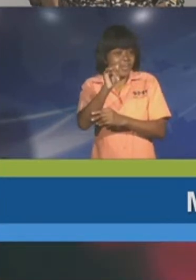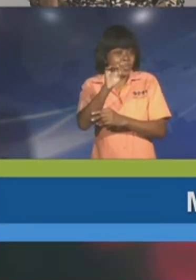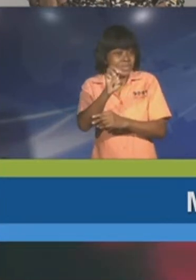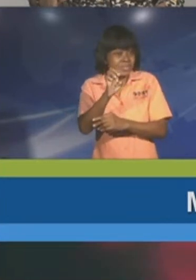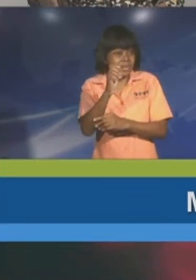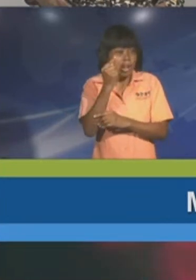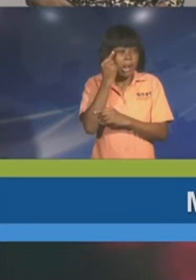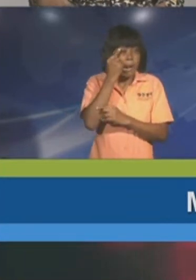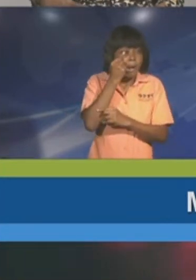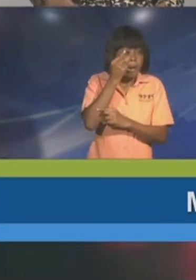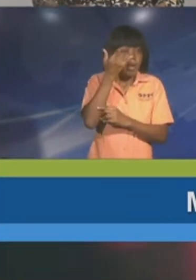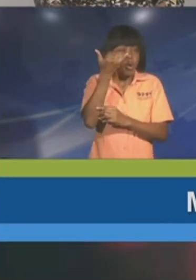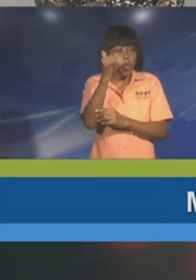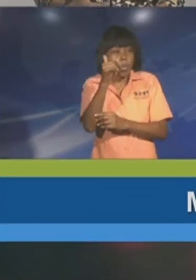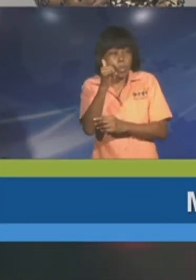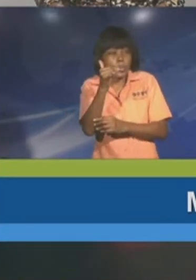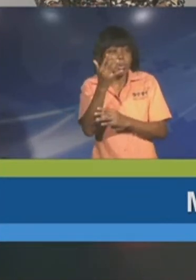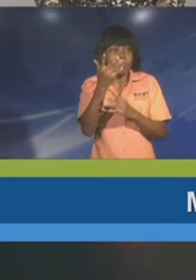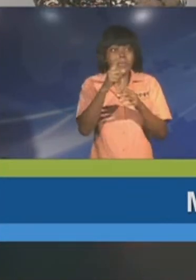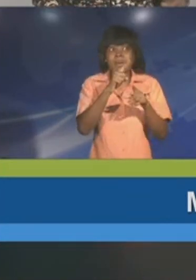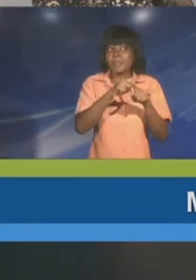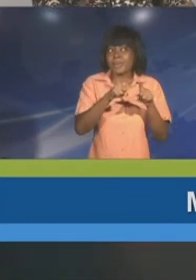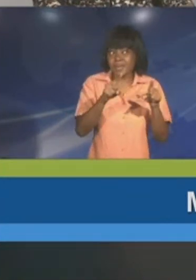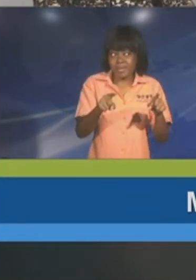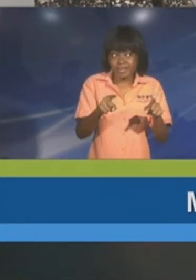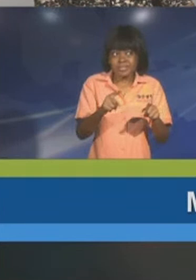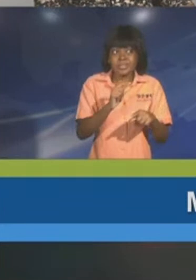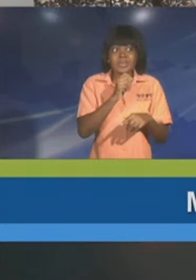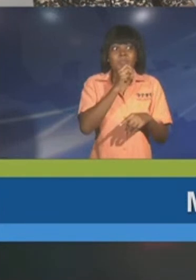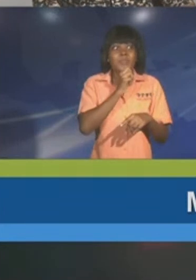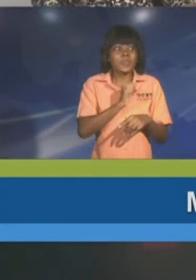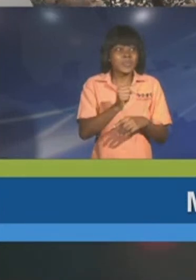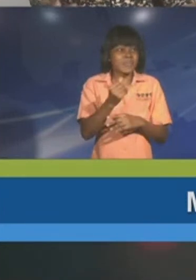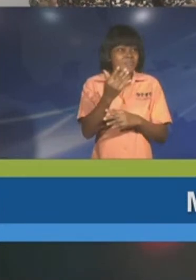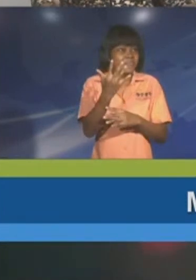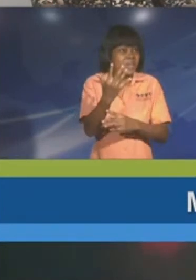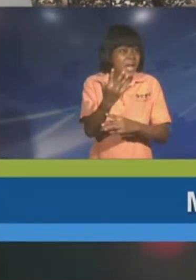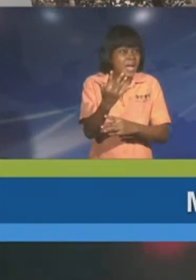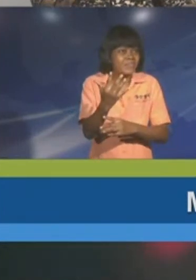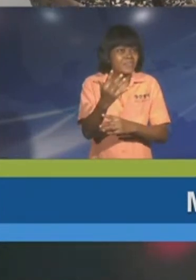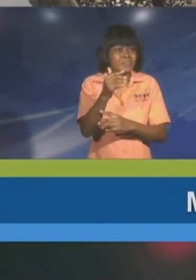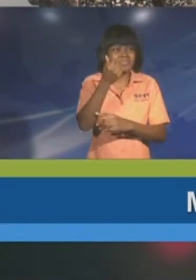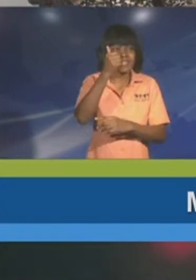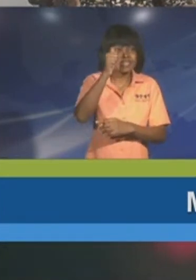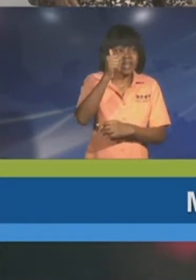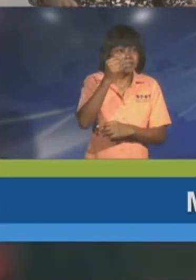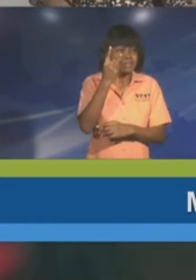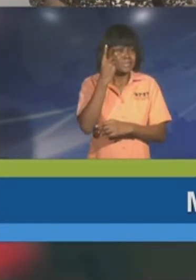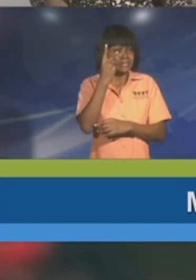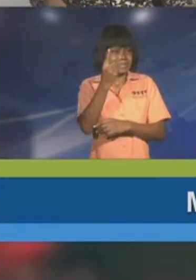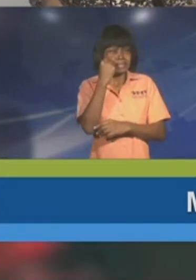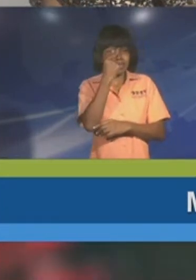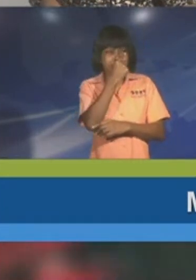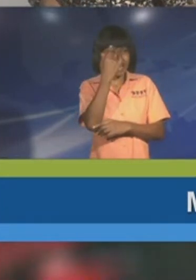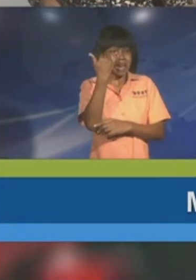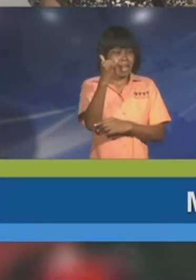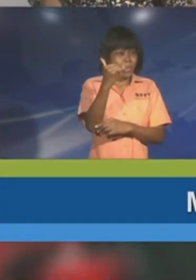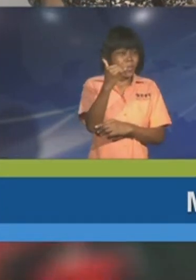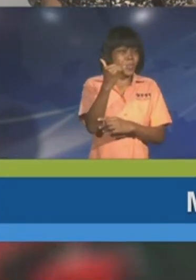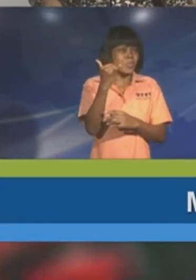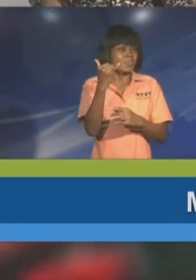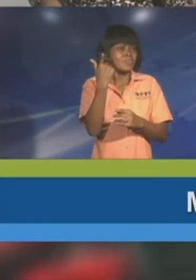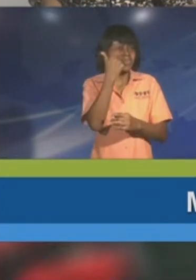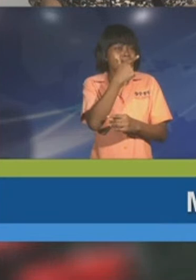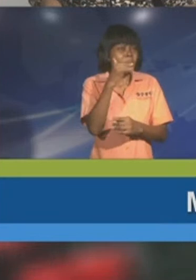signs of jaundice, abdominal pain, loss of appetite, some diarrhea, and you're concerned, make sure you have